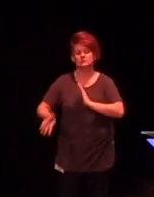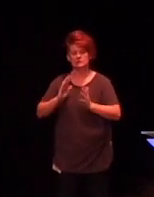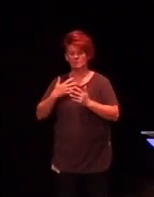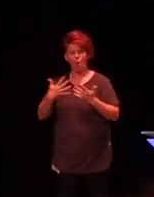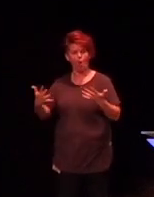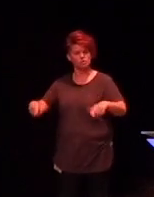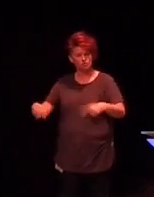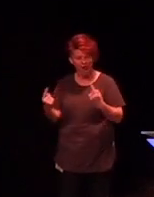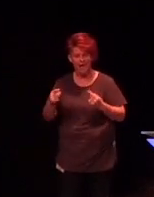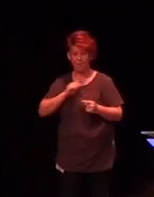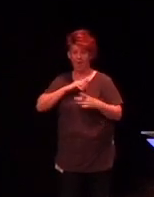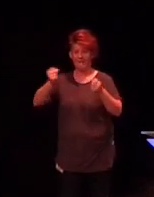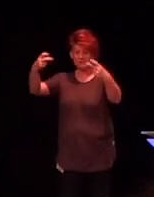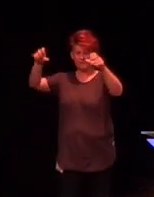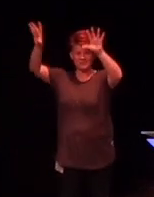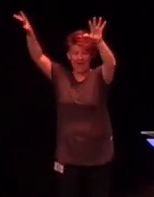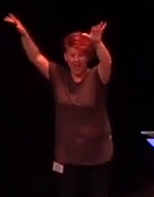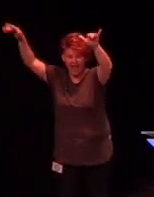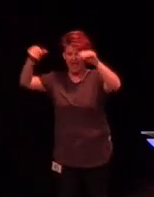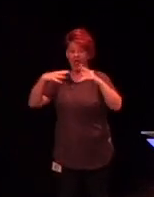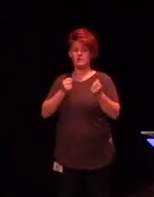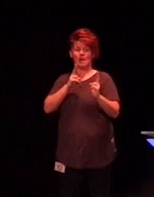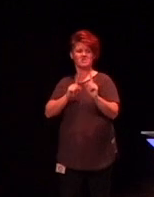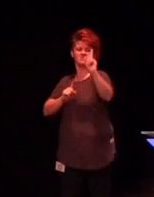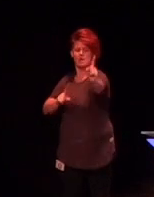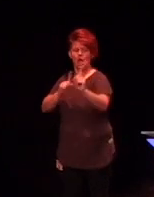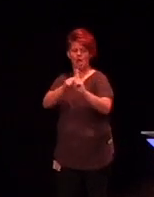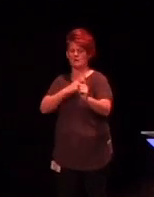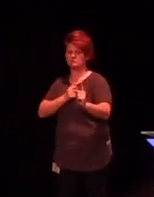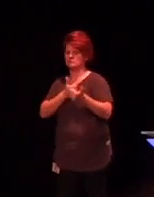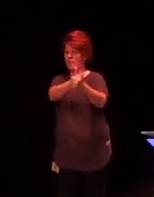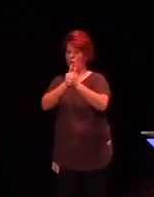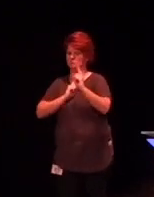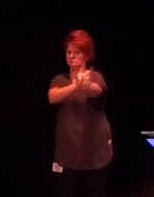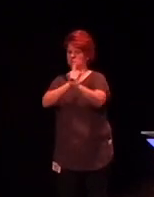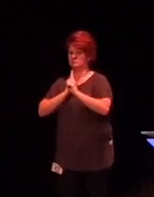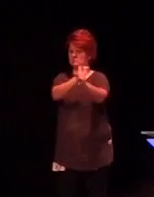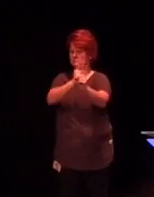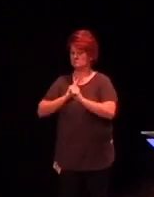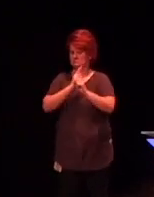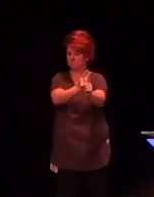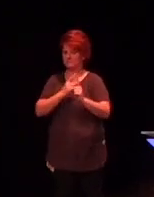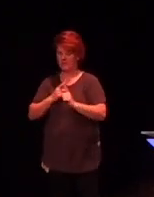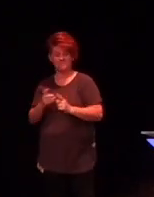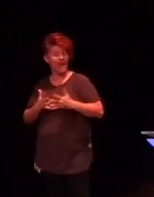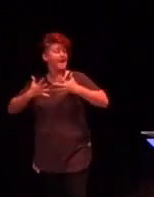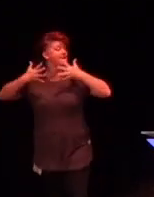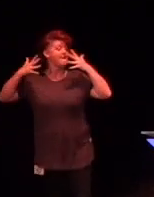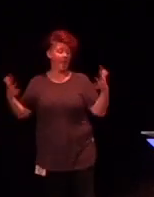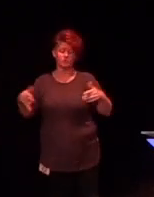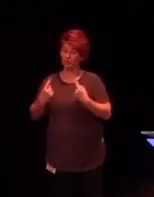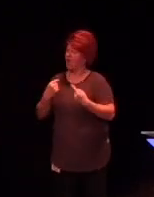characters specifically. It was a massive challenge. There were subtitles as well. There was an interpreter as well to support me through